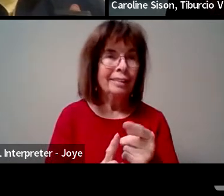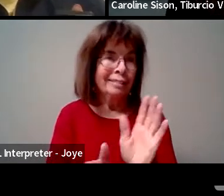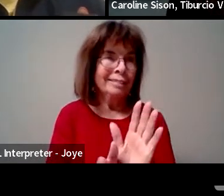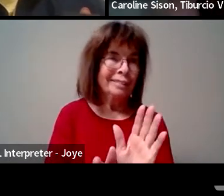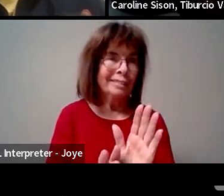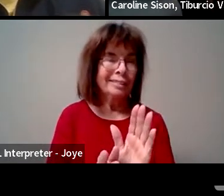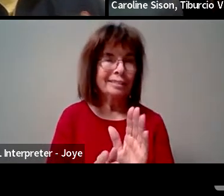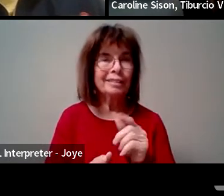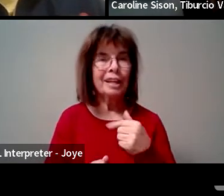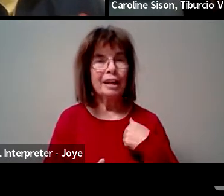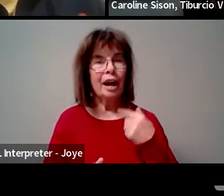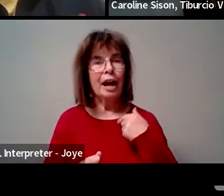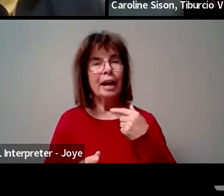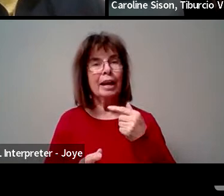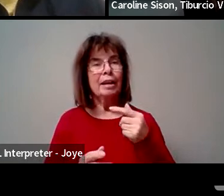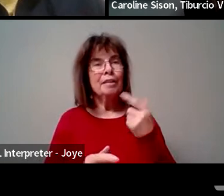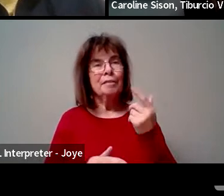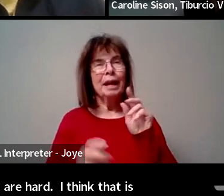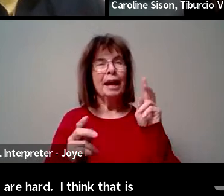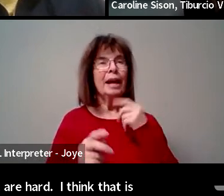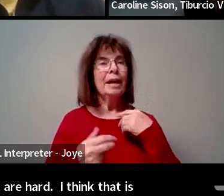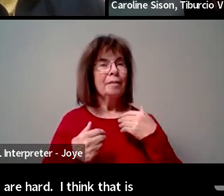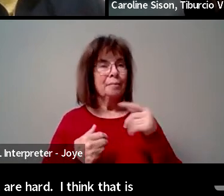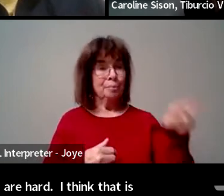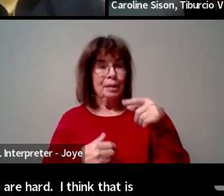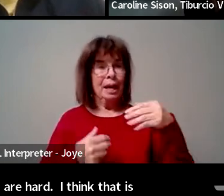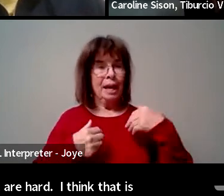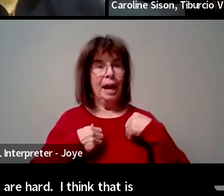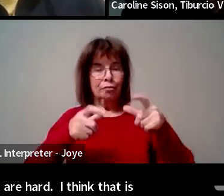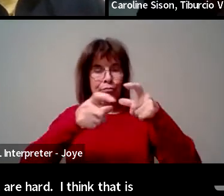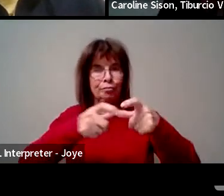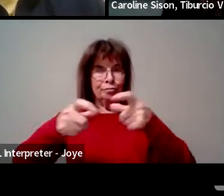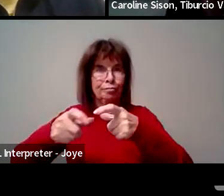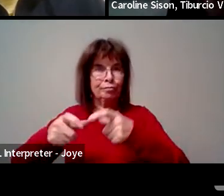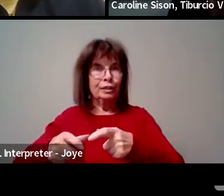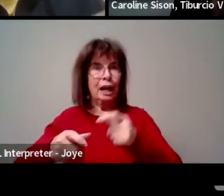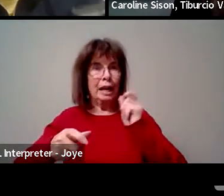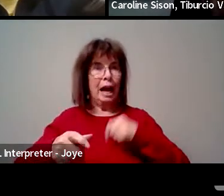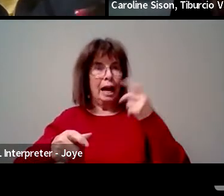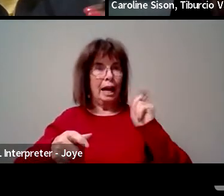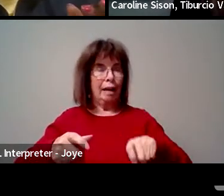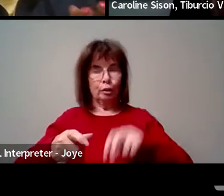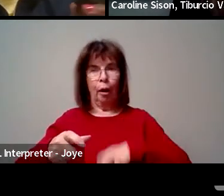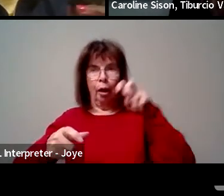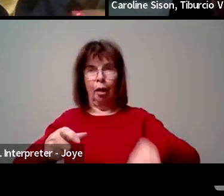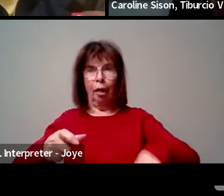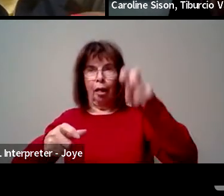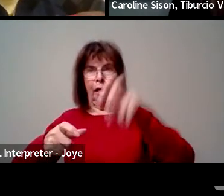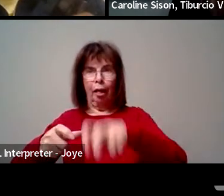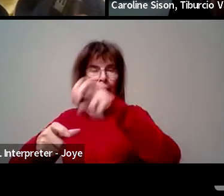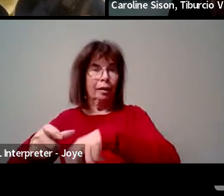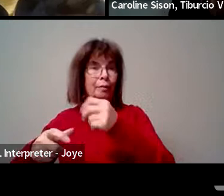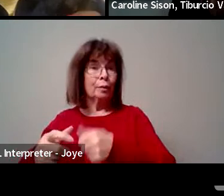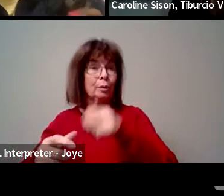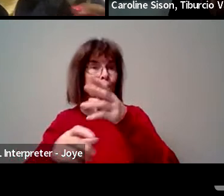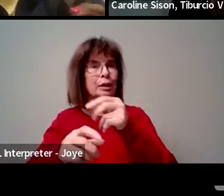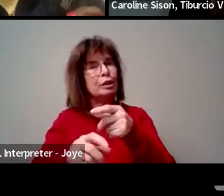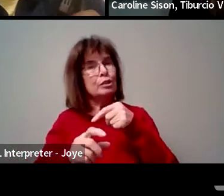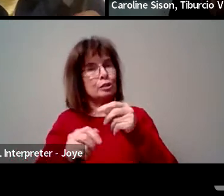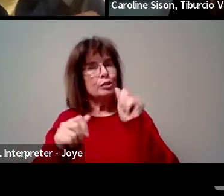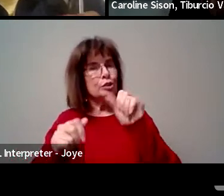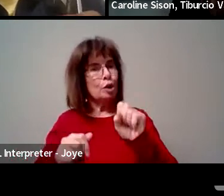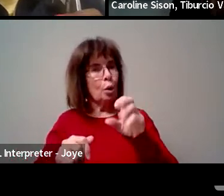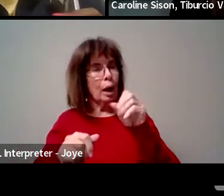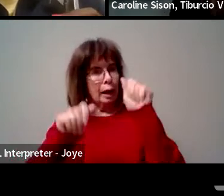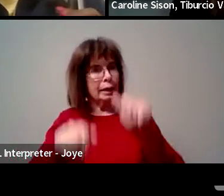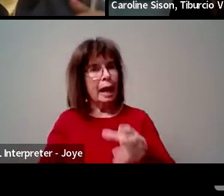know, I'm required to jump through in order to get. I think those are the real challenges that I think we need to tackle